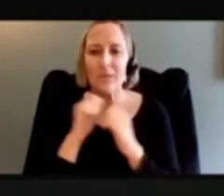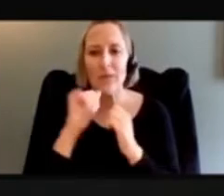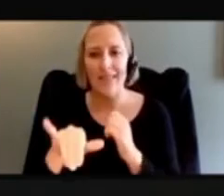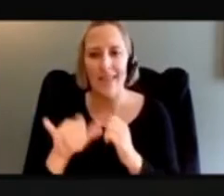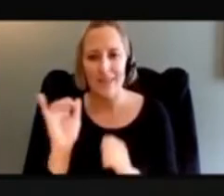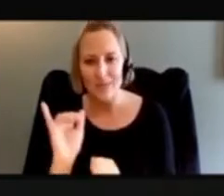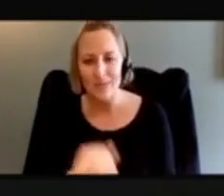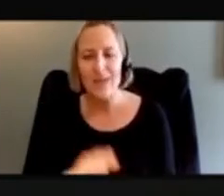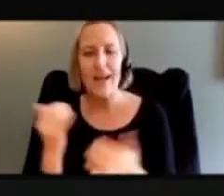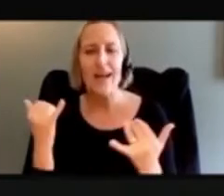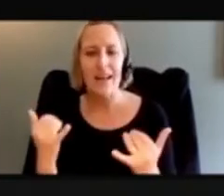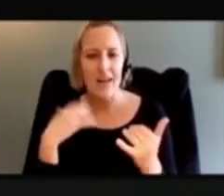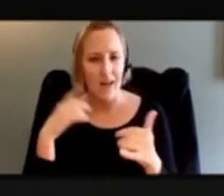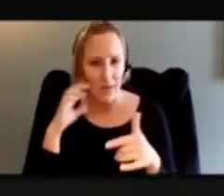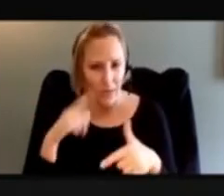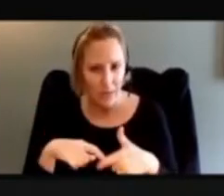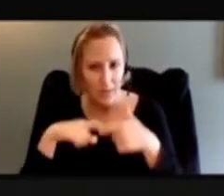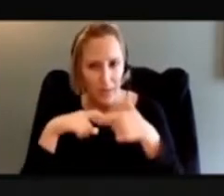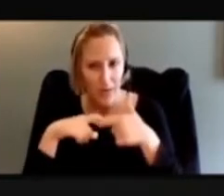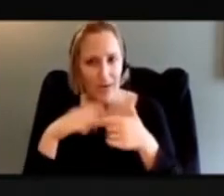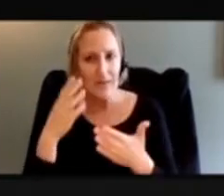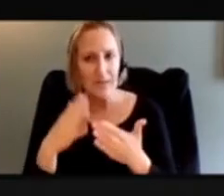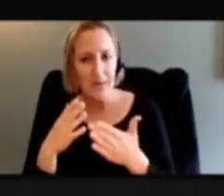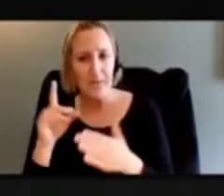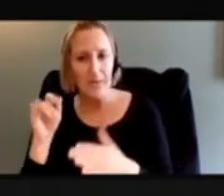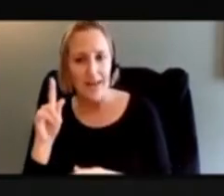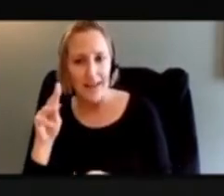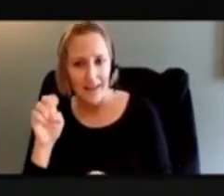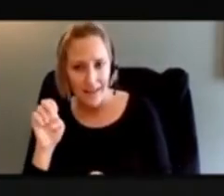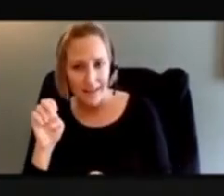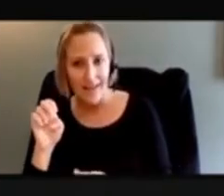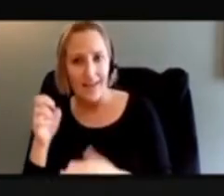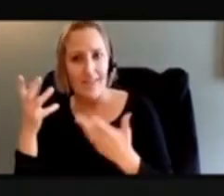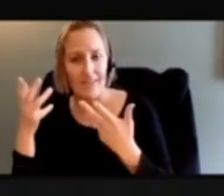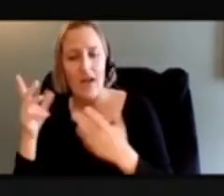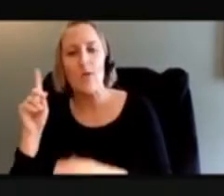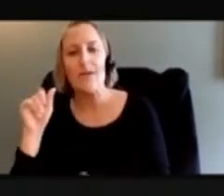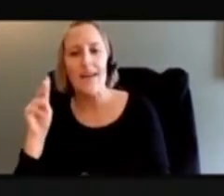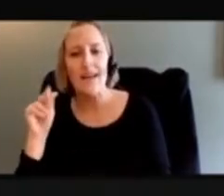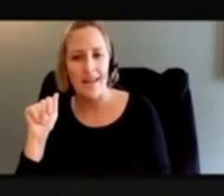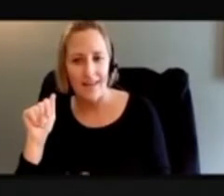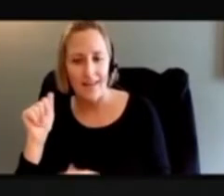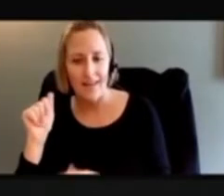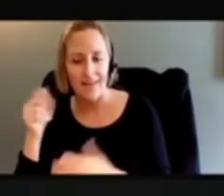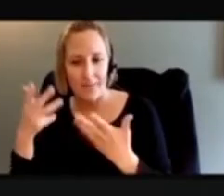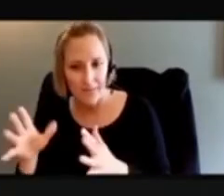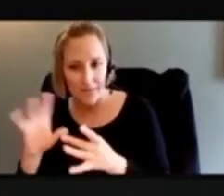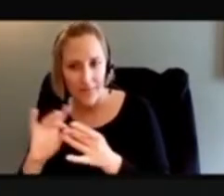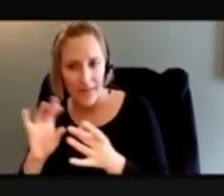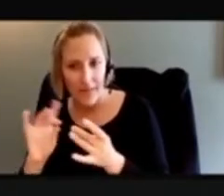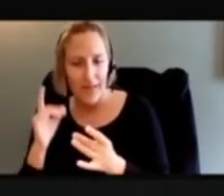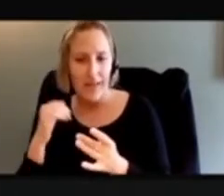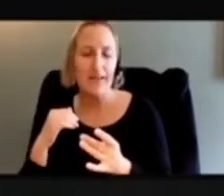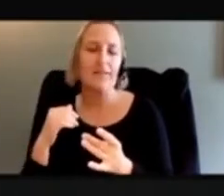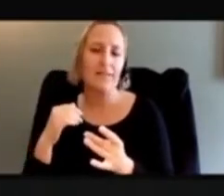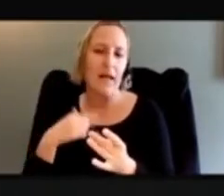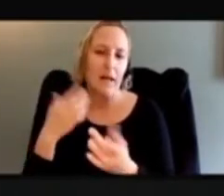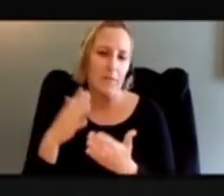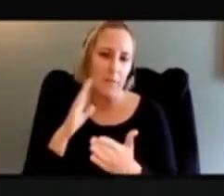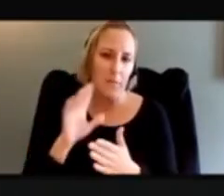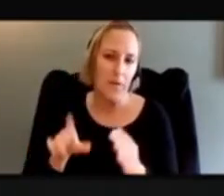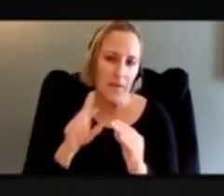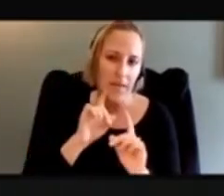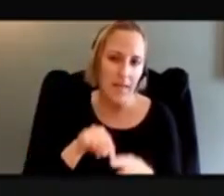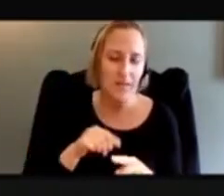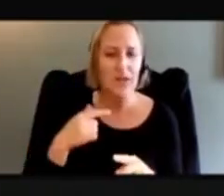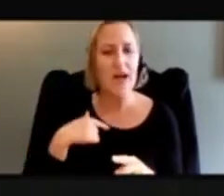I'm going to pause and perhaps come back after Diana has something to say, but I think that's what has been most in my mind, how not